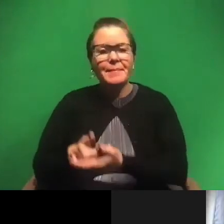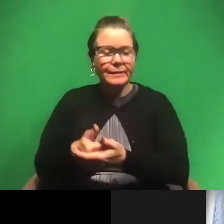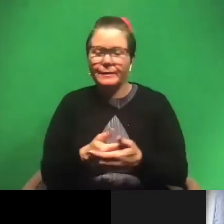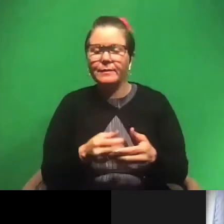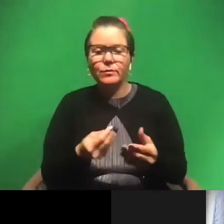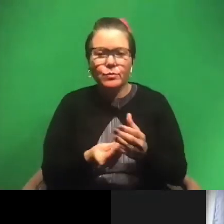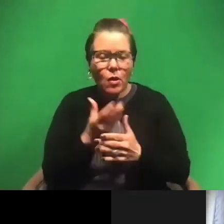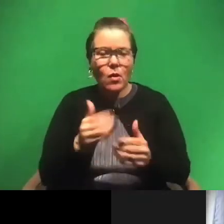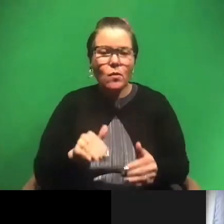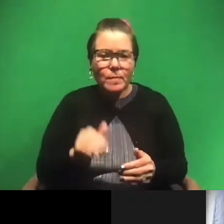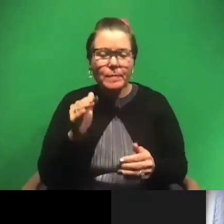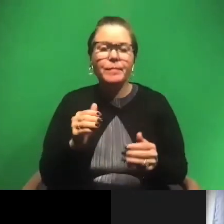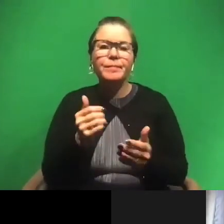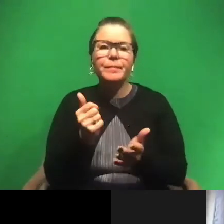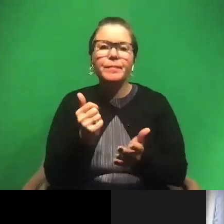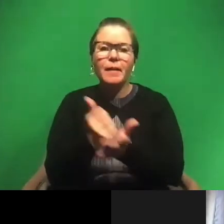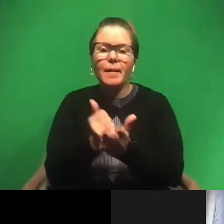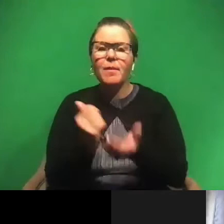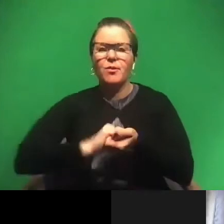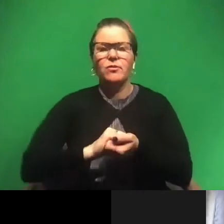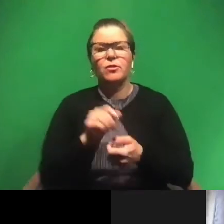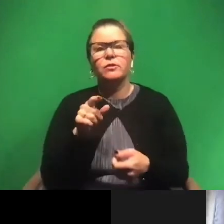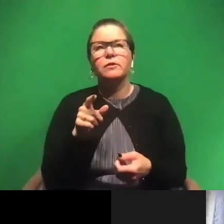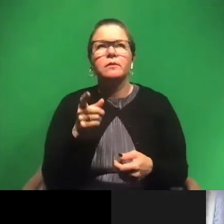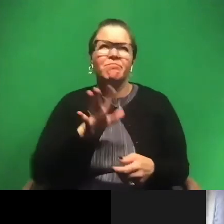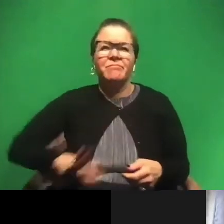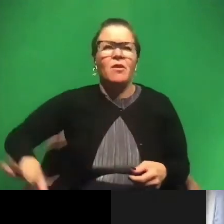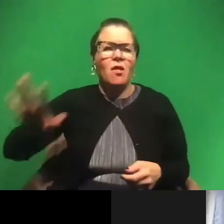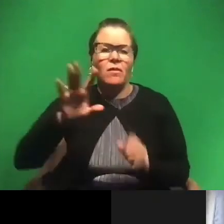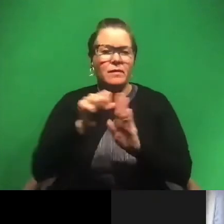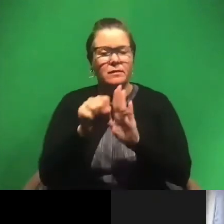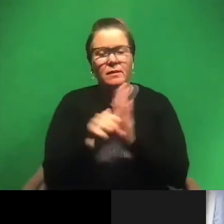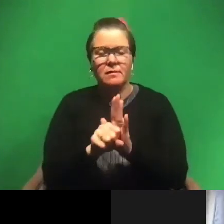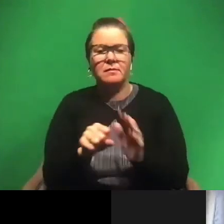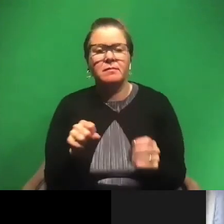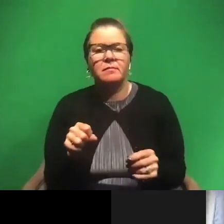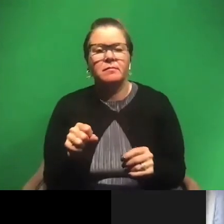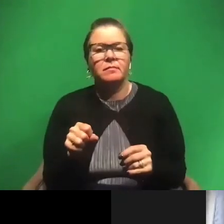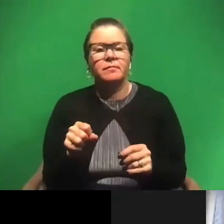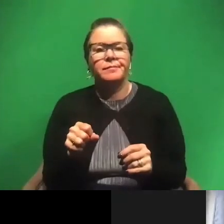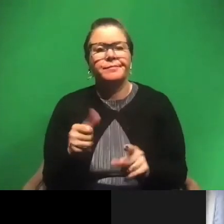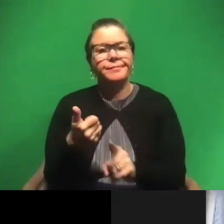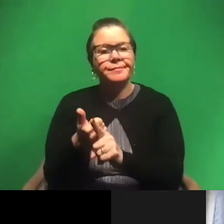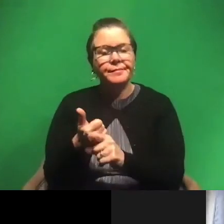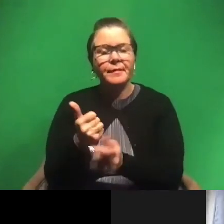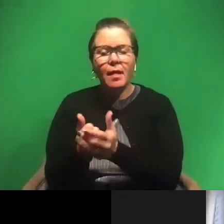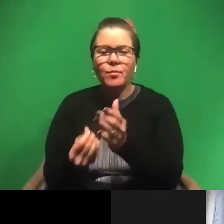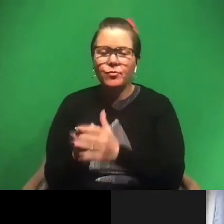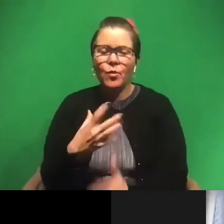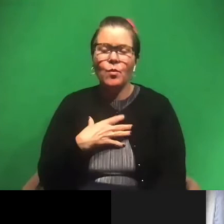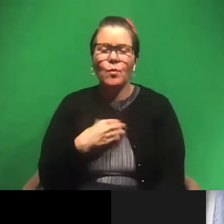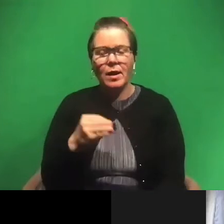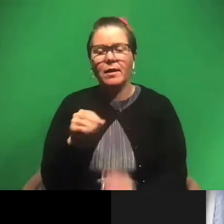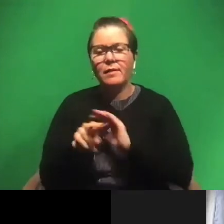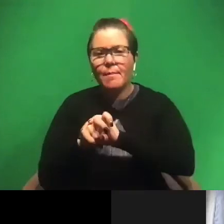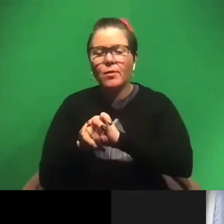and with the help of partners from all over the state who help grow our white abalone and put them